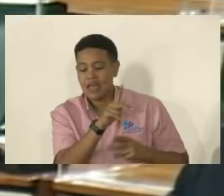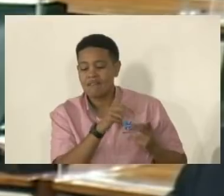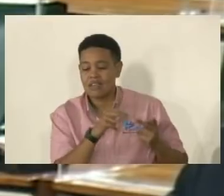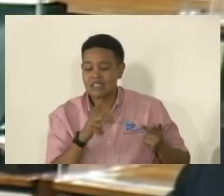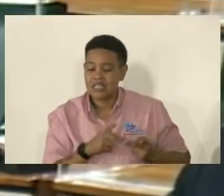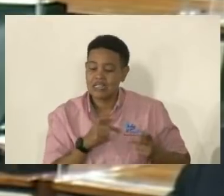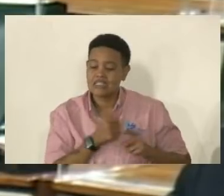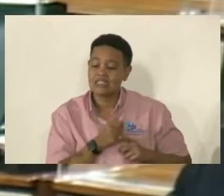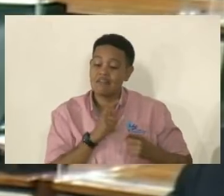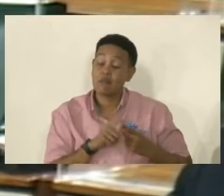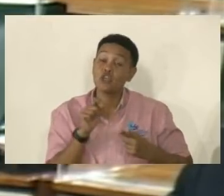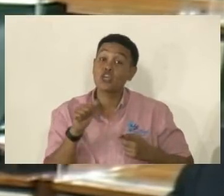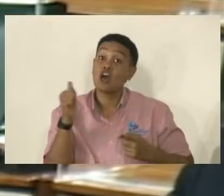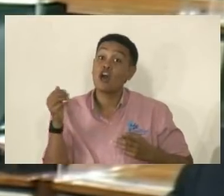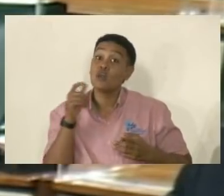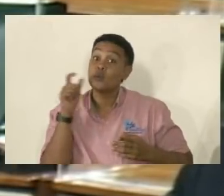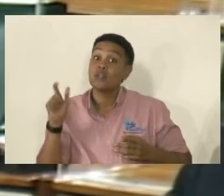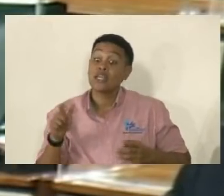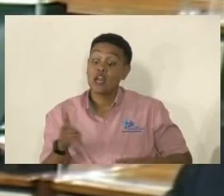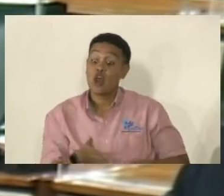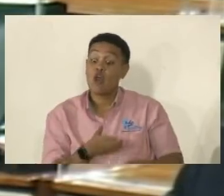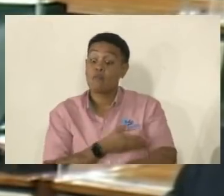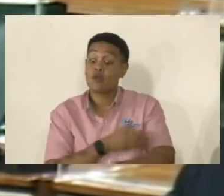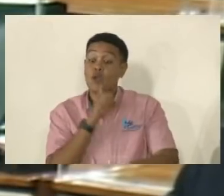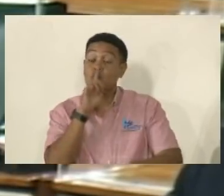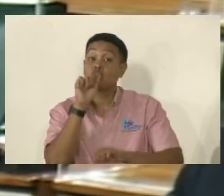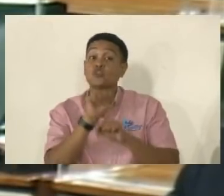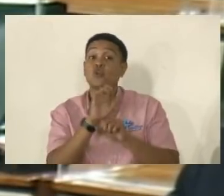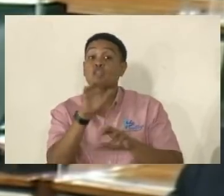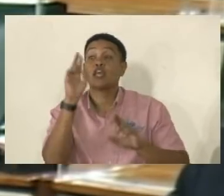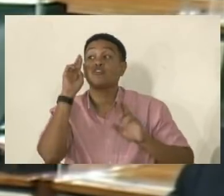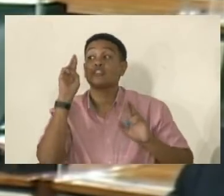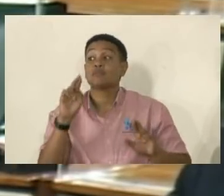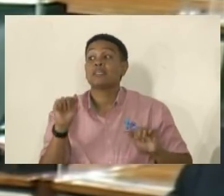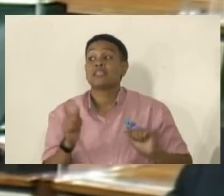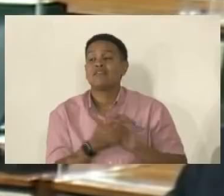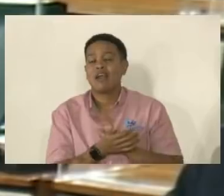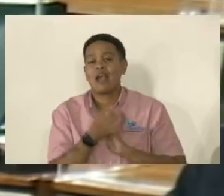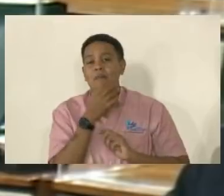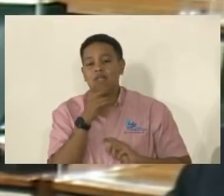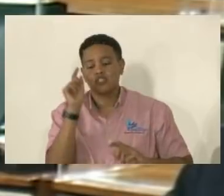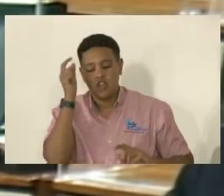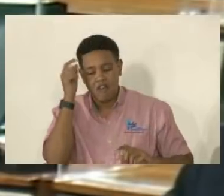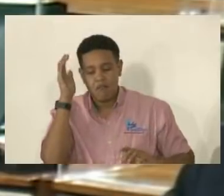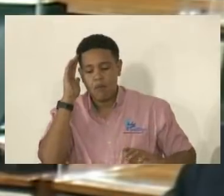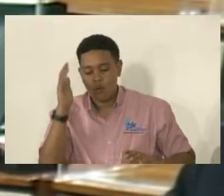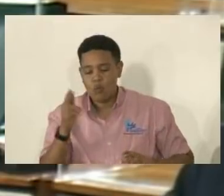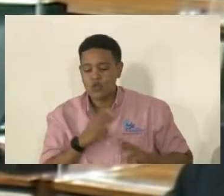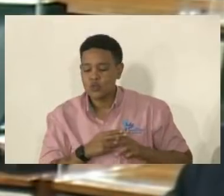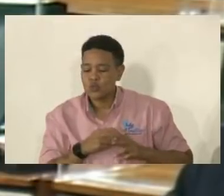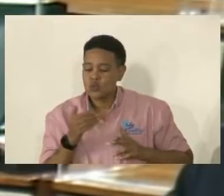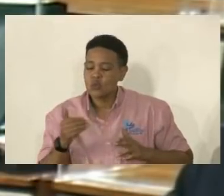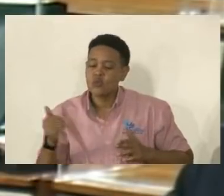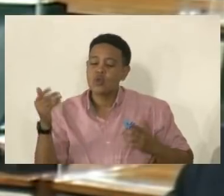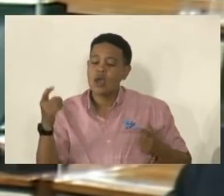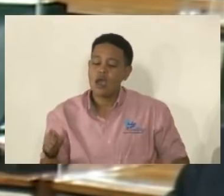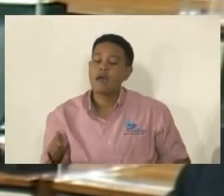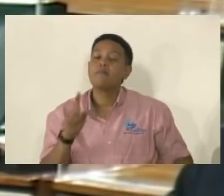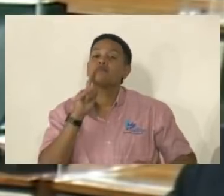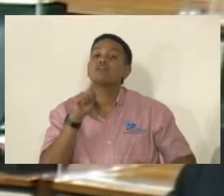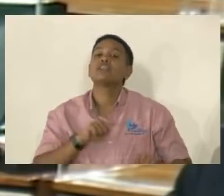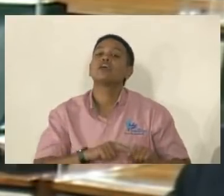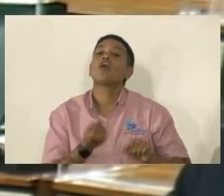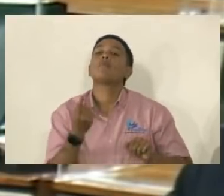facility and others in need of upgrading will shore up their respective capacities. The government will, in short order,